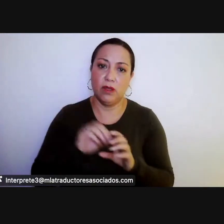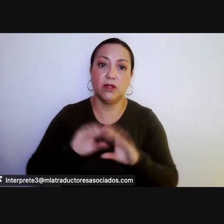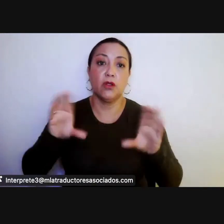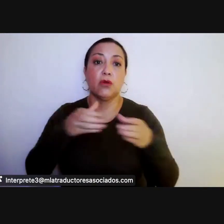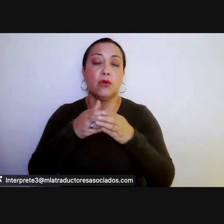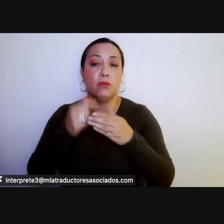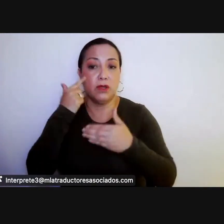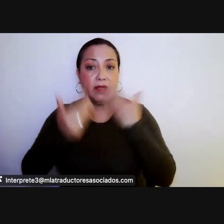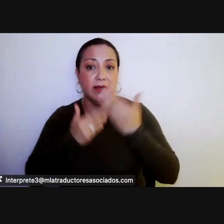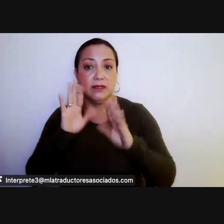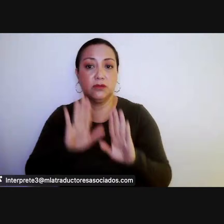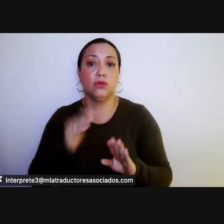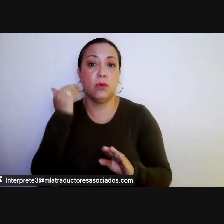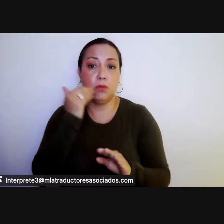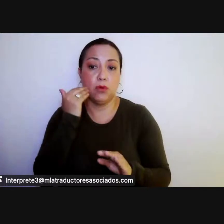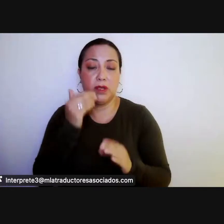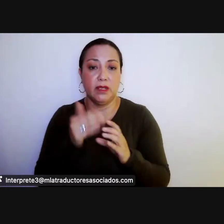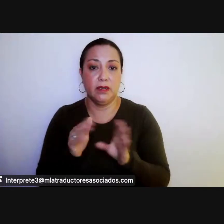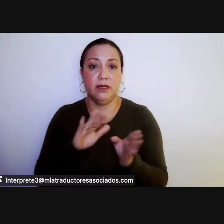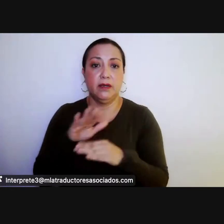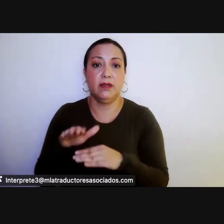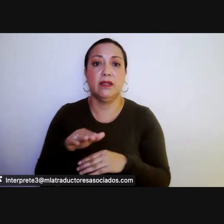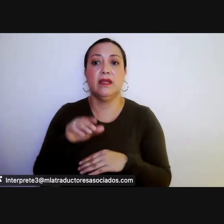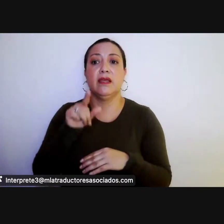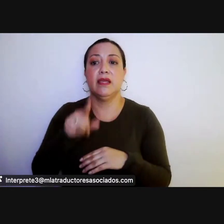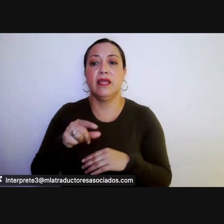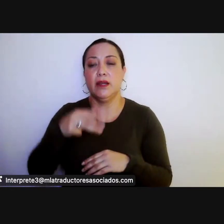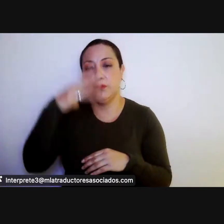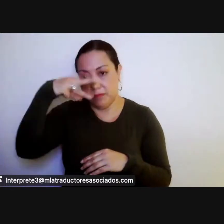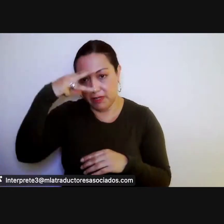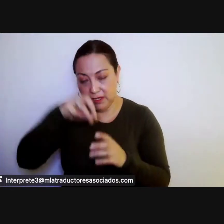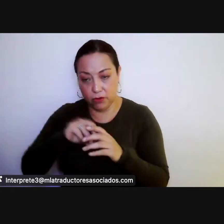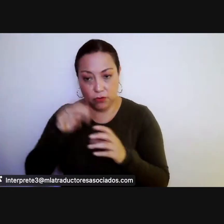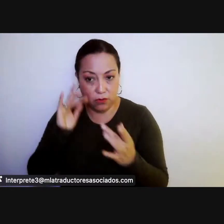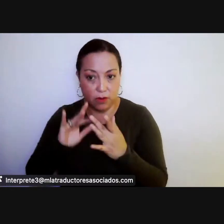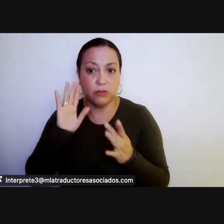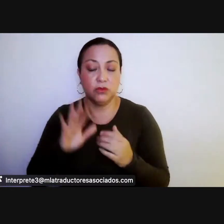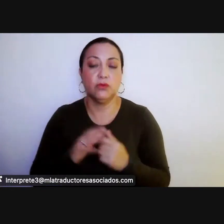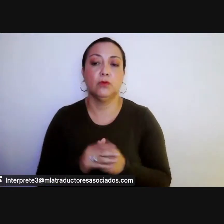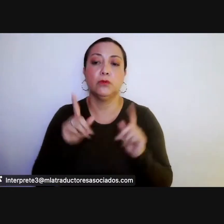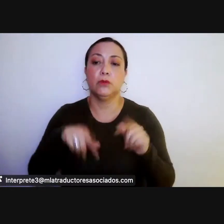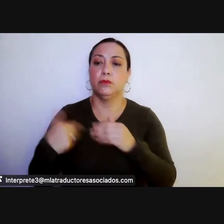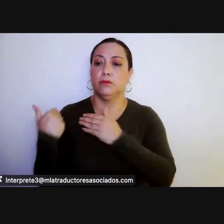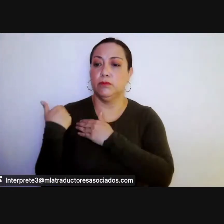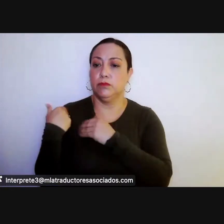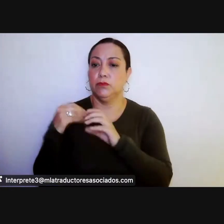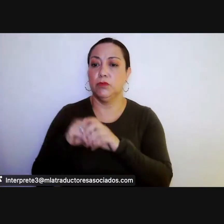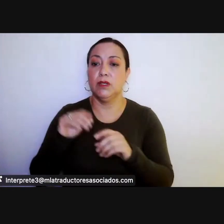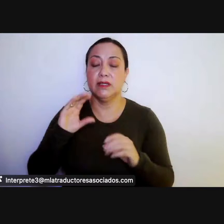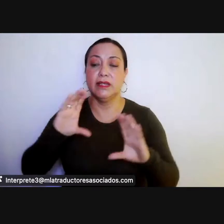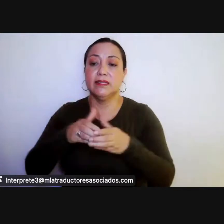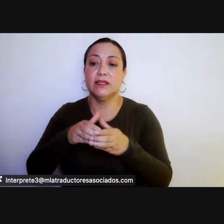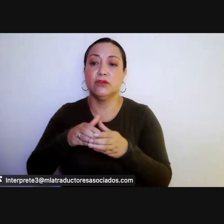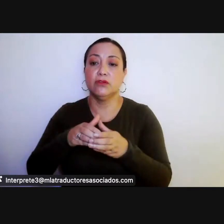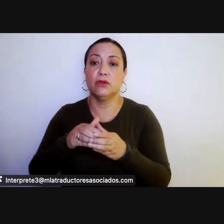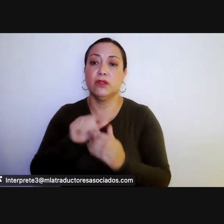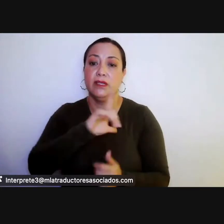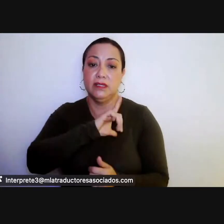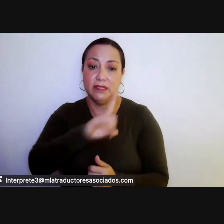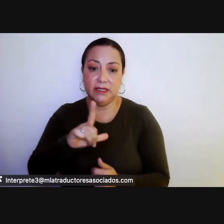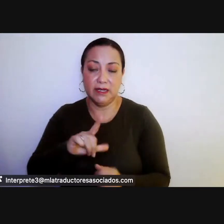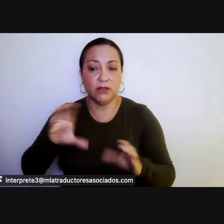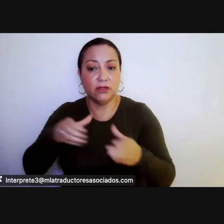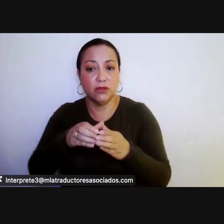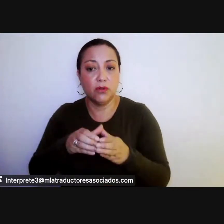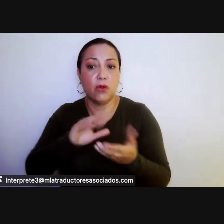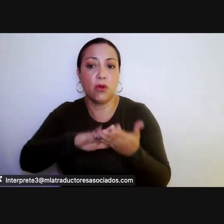in the group of studies for women in Oaxaca and the Center